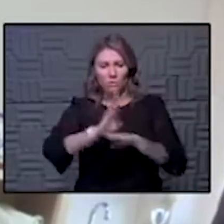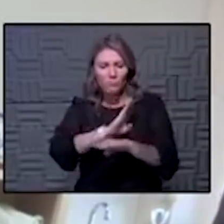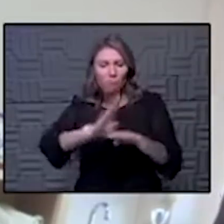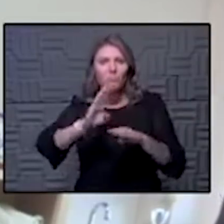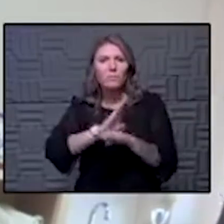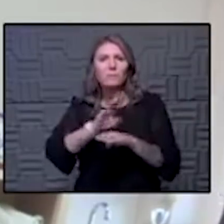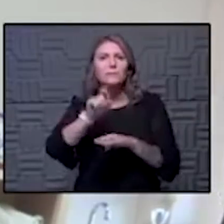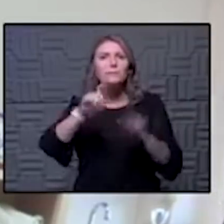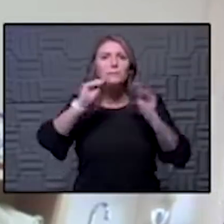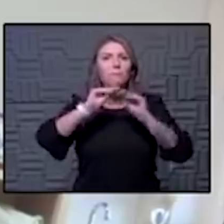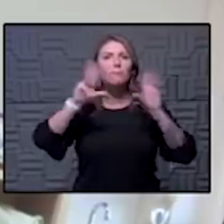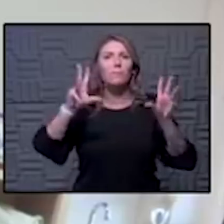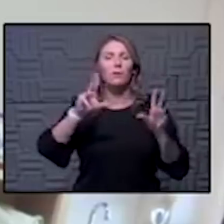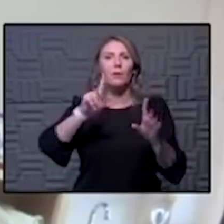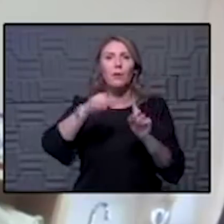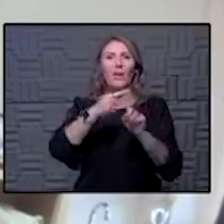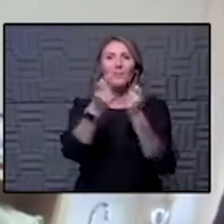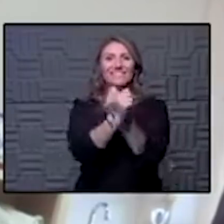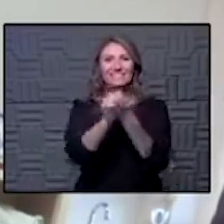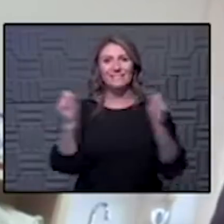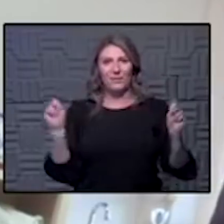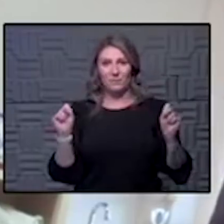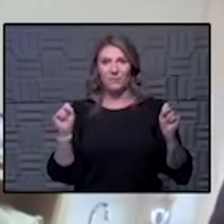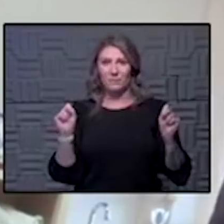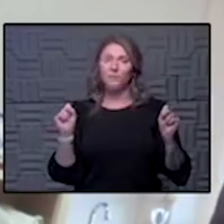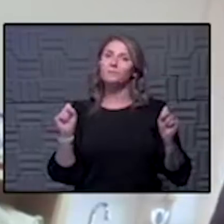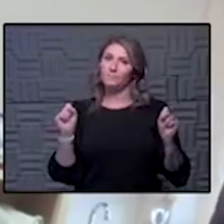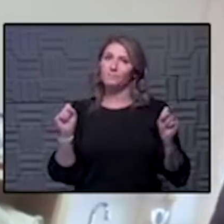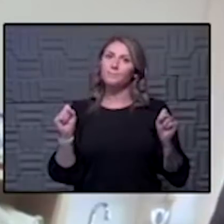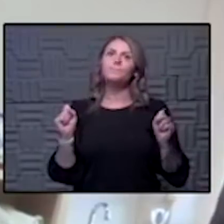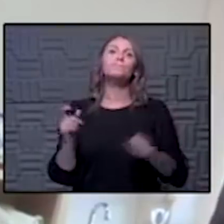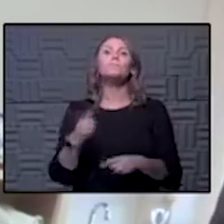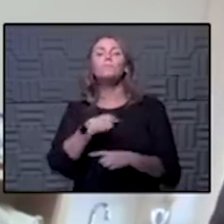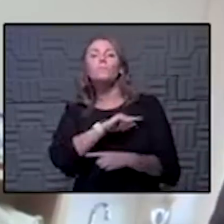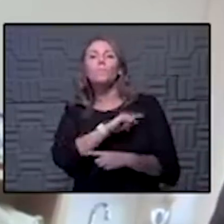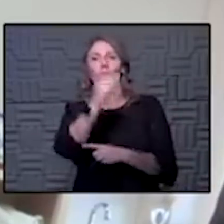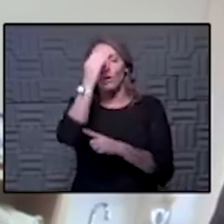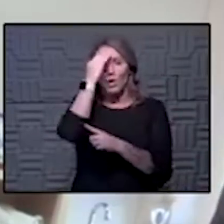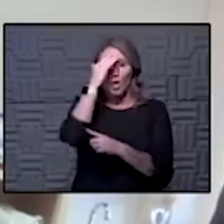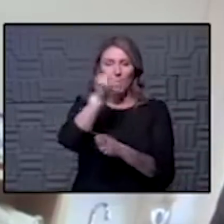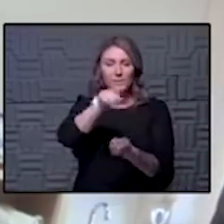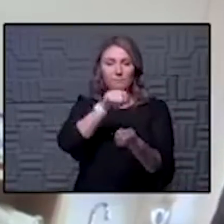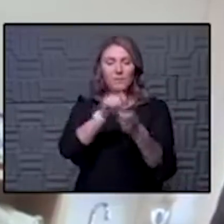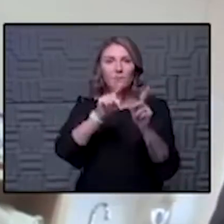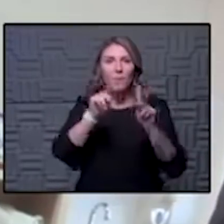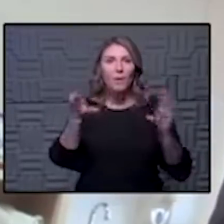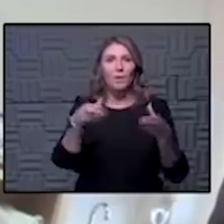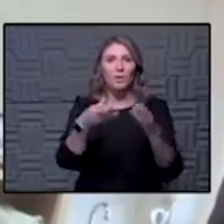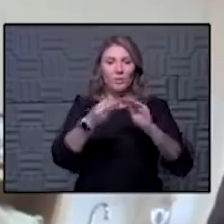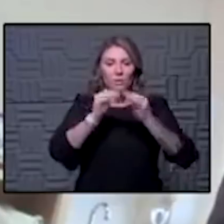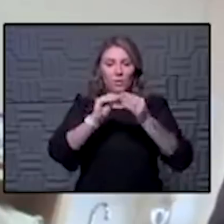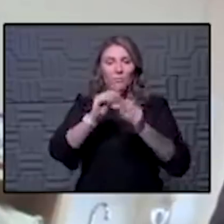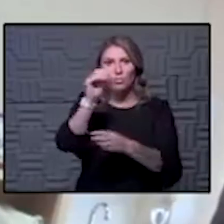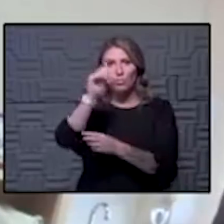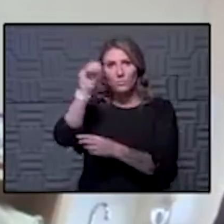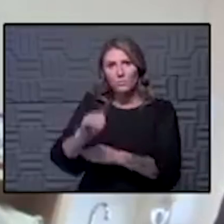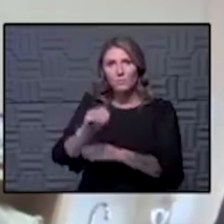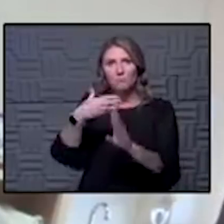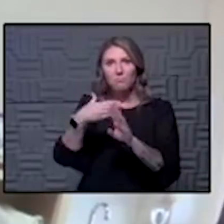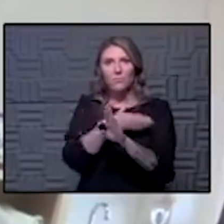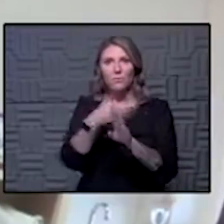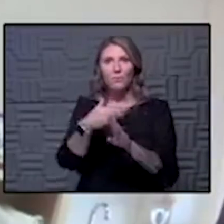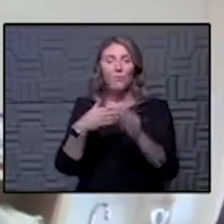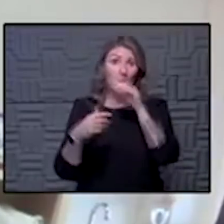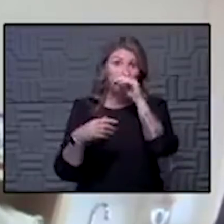very transparent about safety. You know, we have to get a certain population number percentage before we're going to have